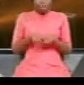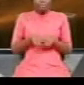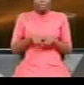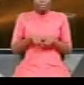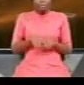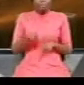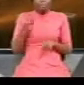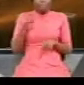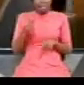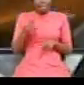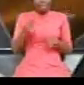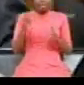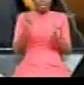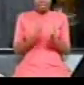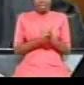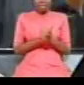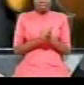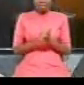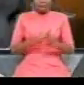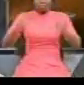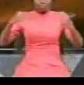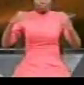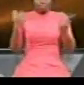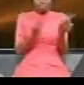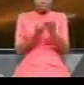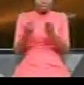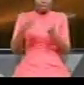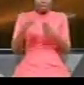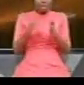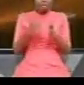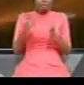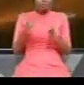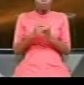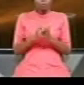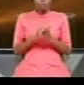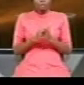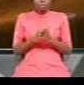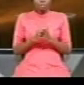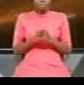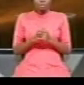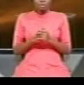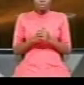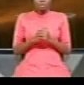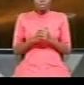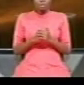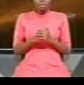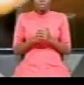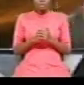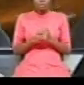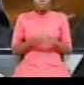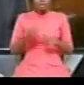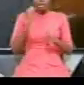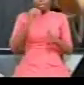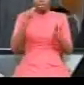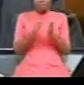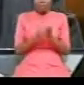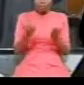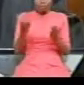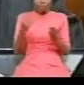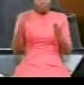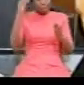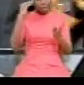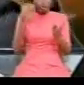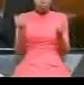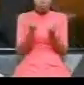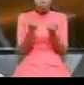he that knock the head of two friends together, scatter them. She that knock the head of husband